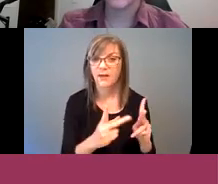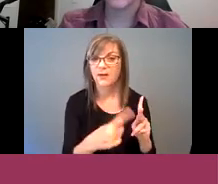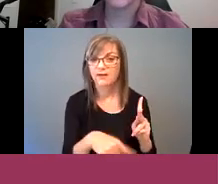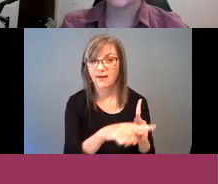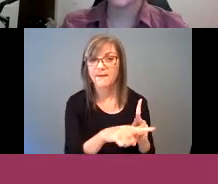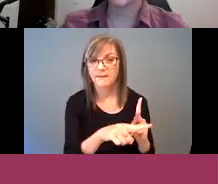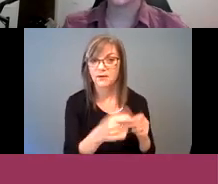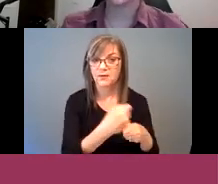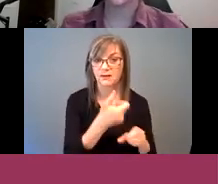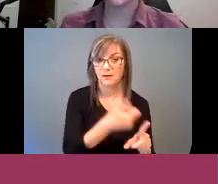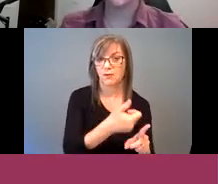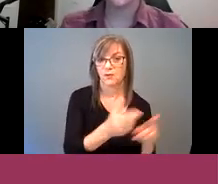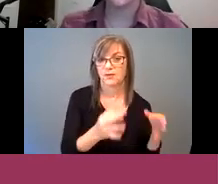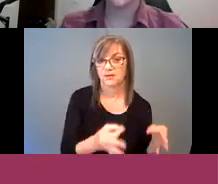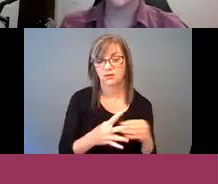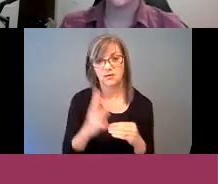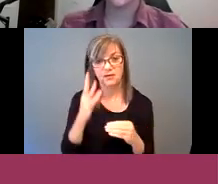of experience different